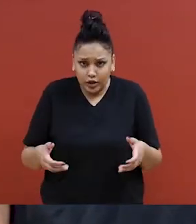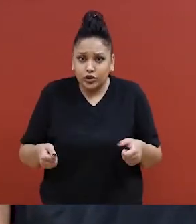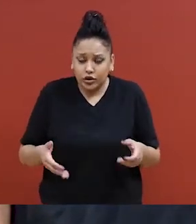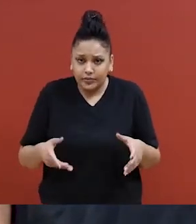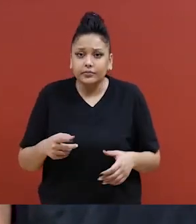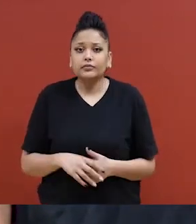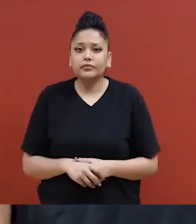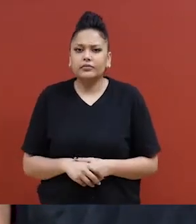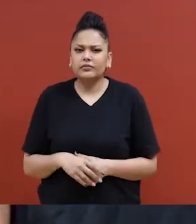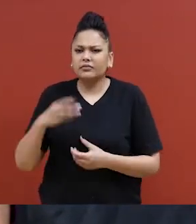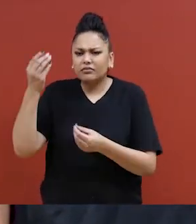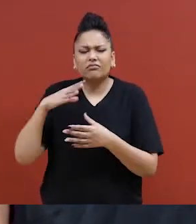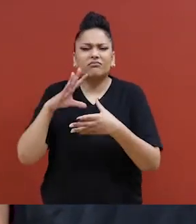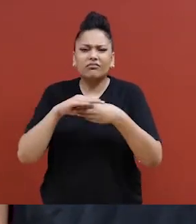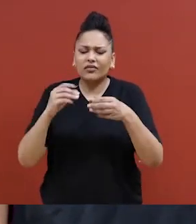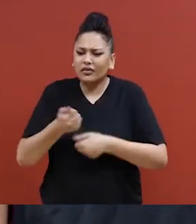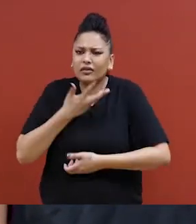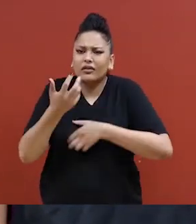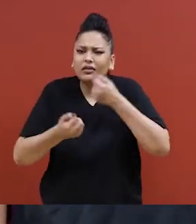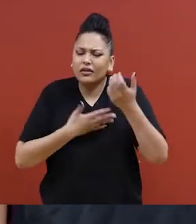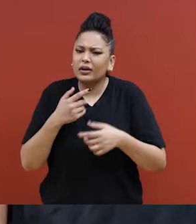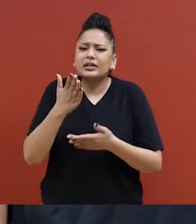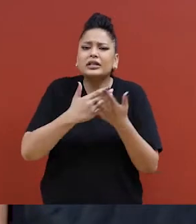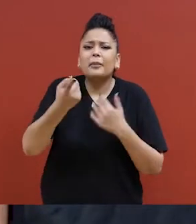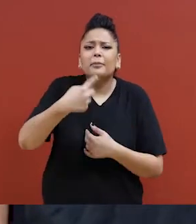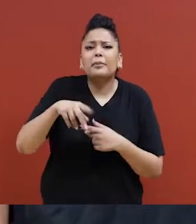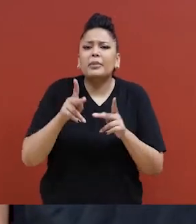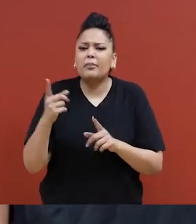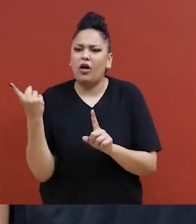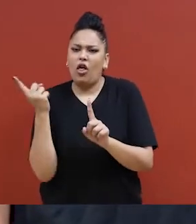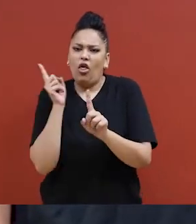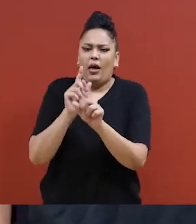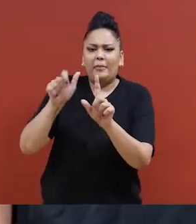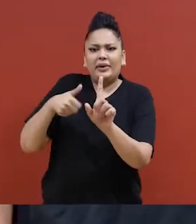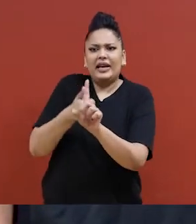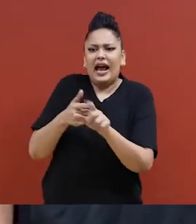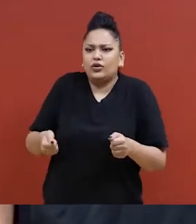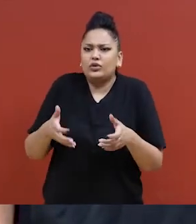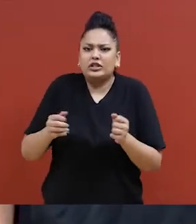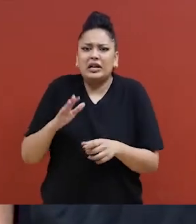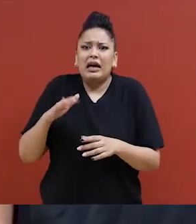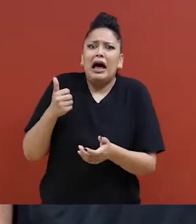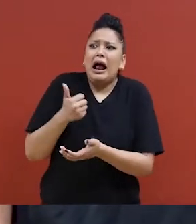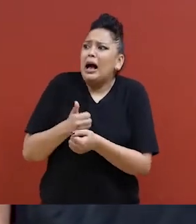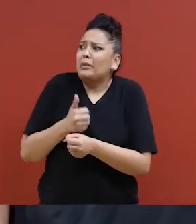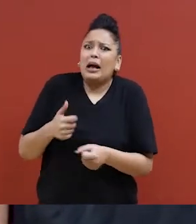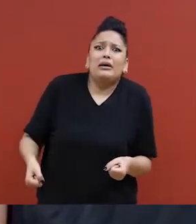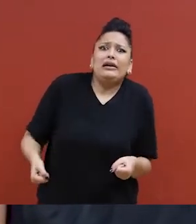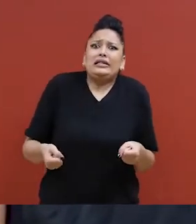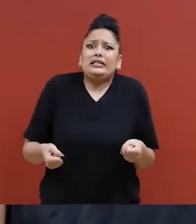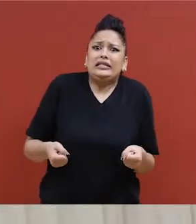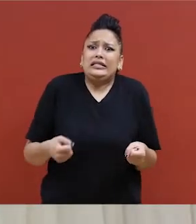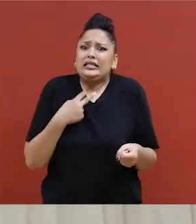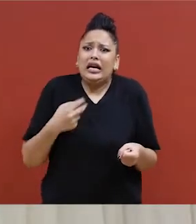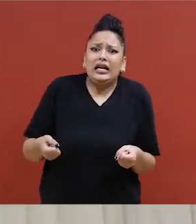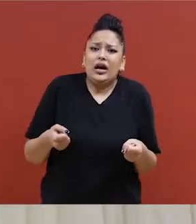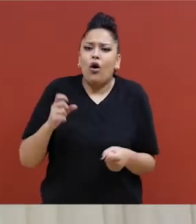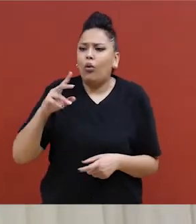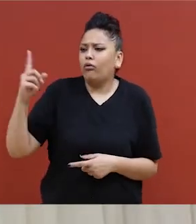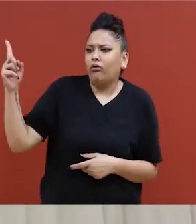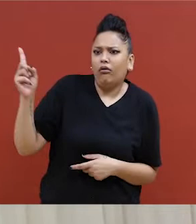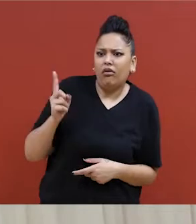how people that they've never seen in their lives before decide that they need to come up behind them and, here, let me help you cross the road, or who